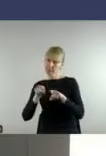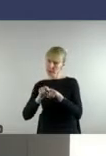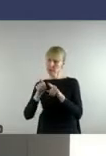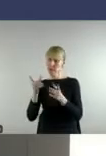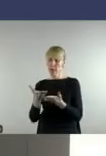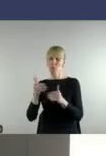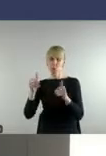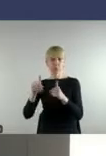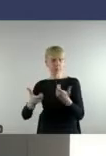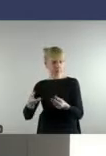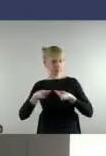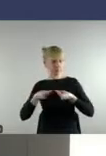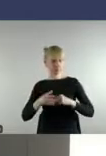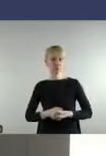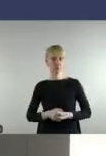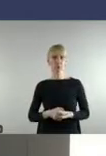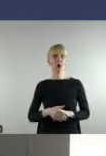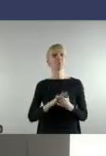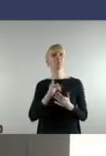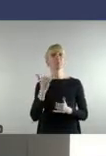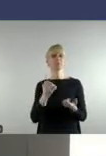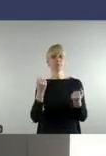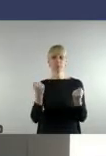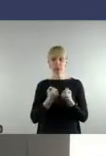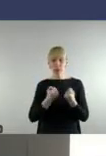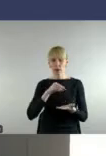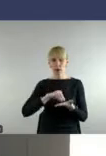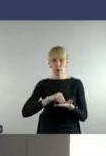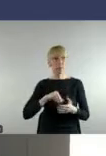will be provided for them. How it works in practice?